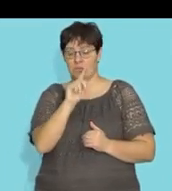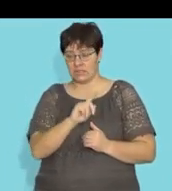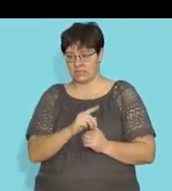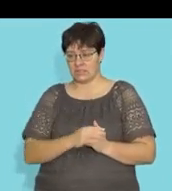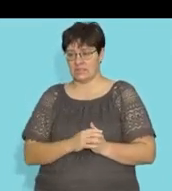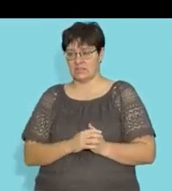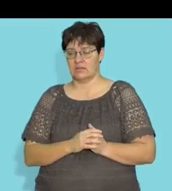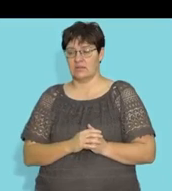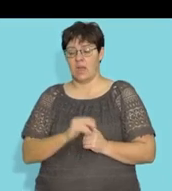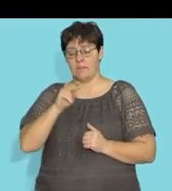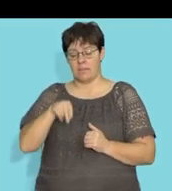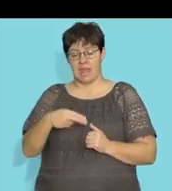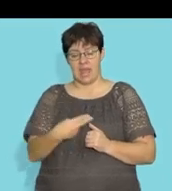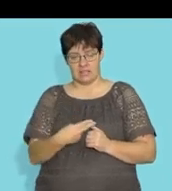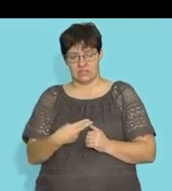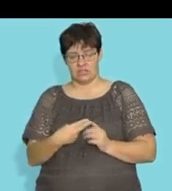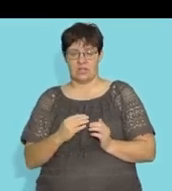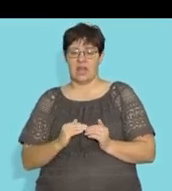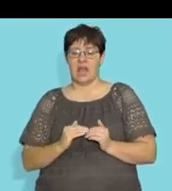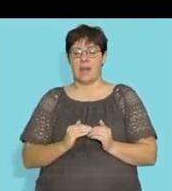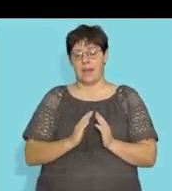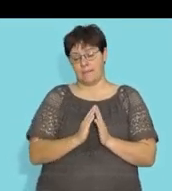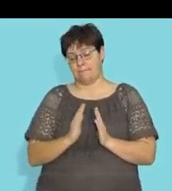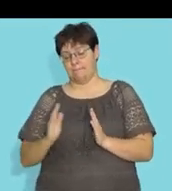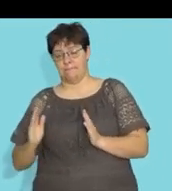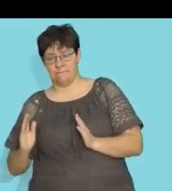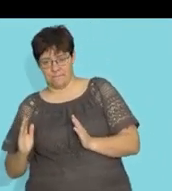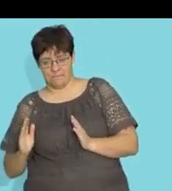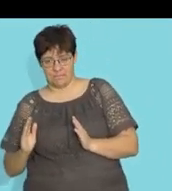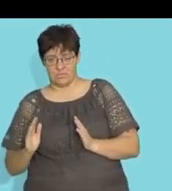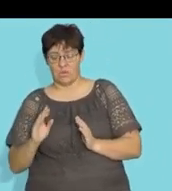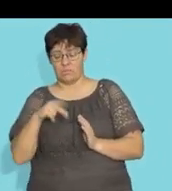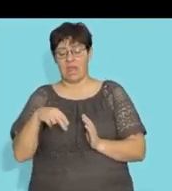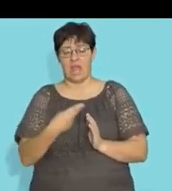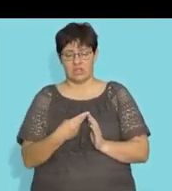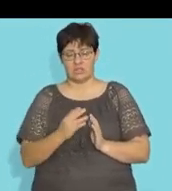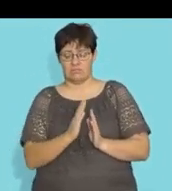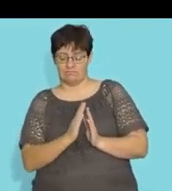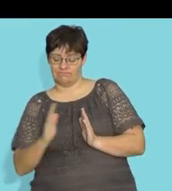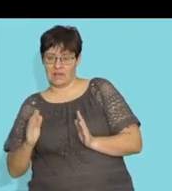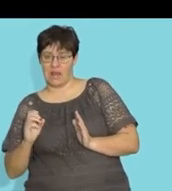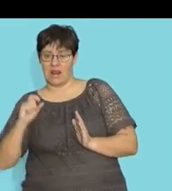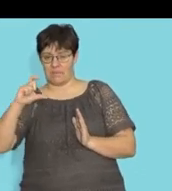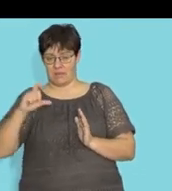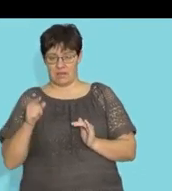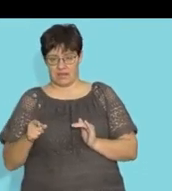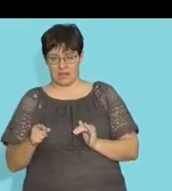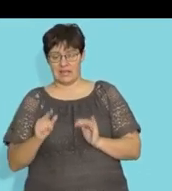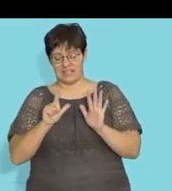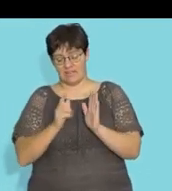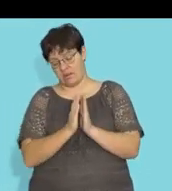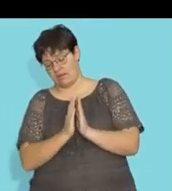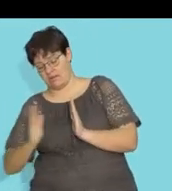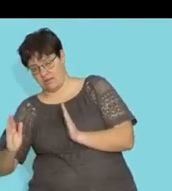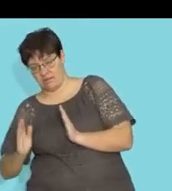concentration means that the pH will increase. So the pH will then be bigger than